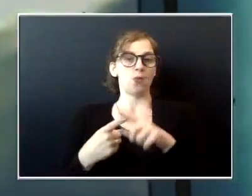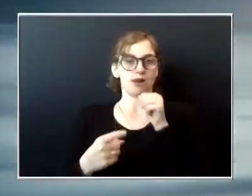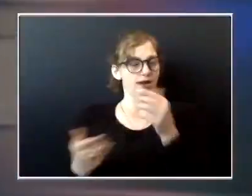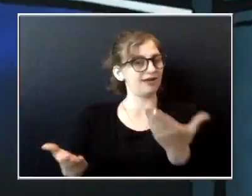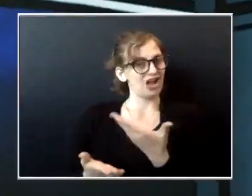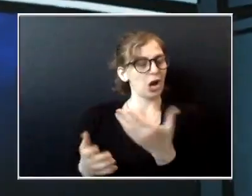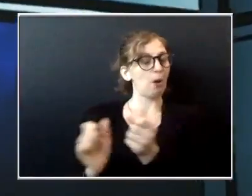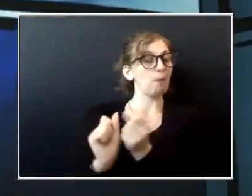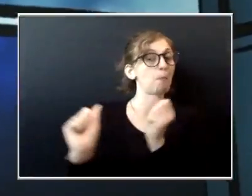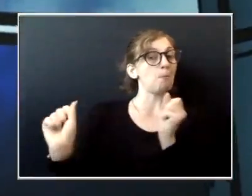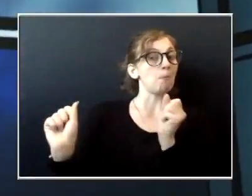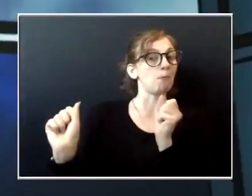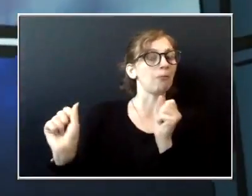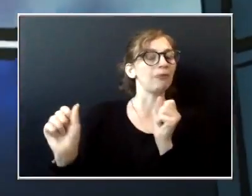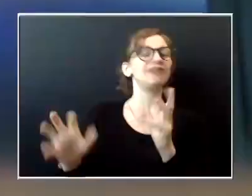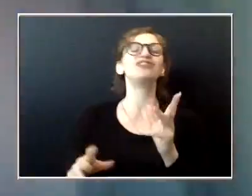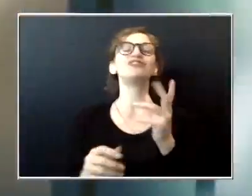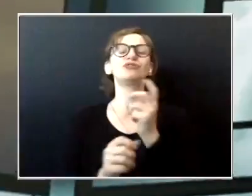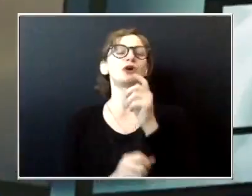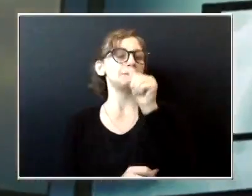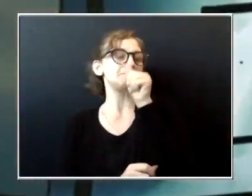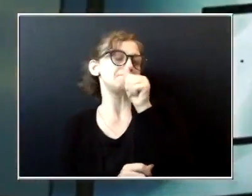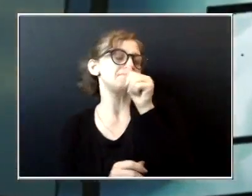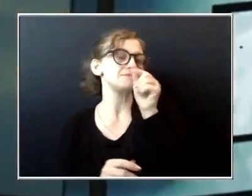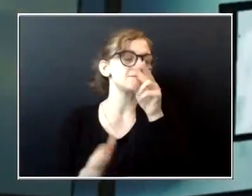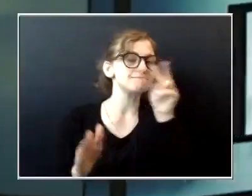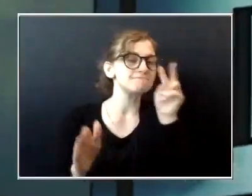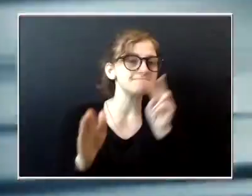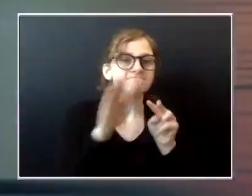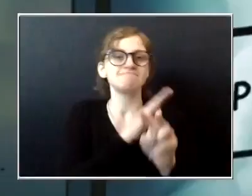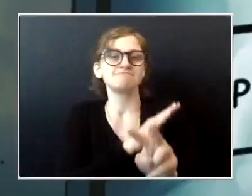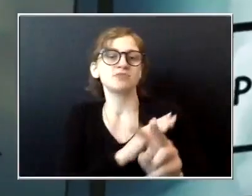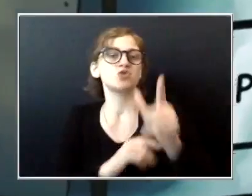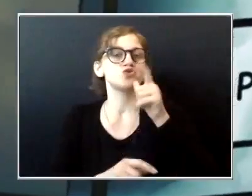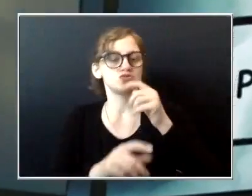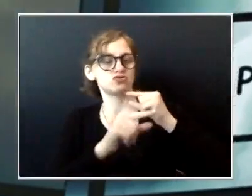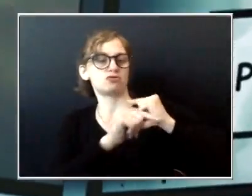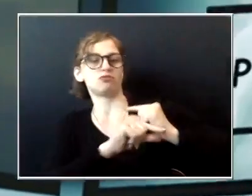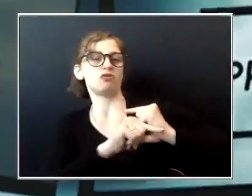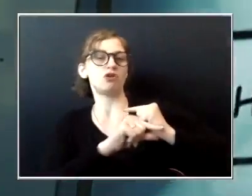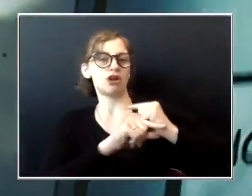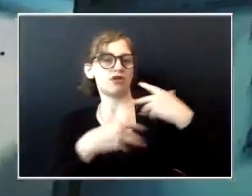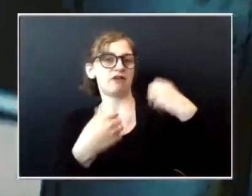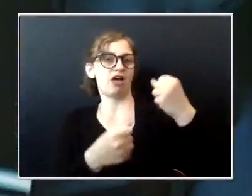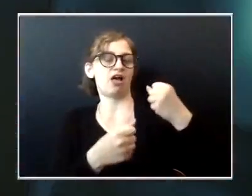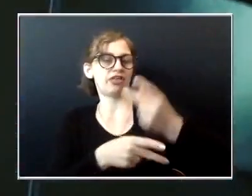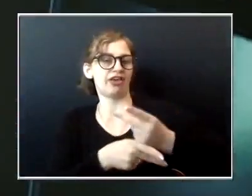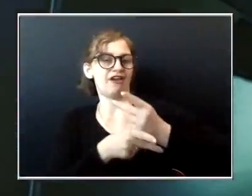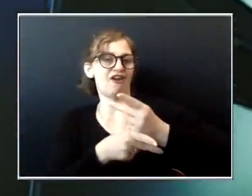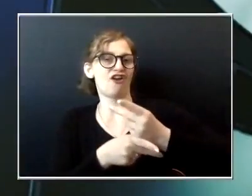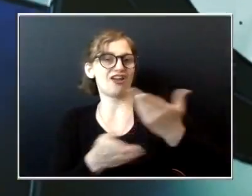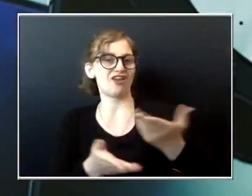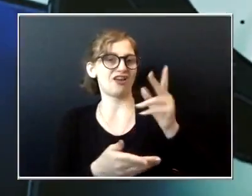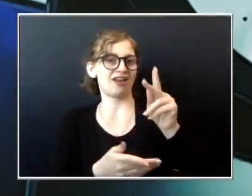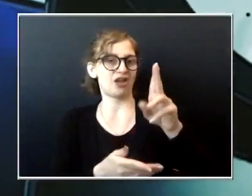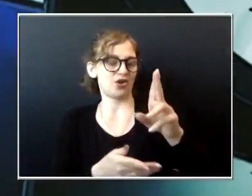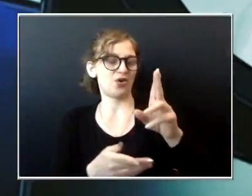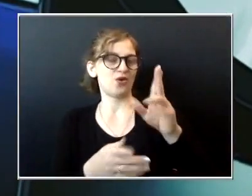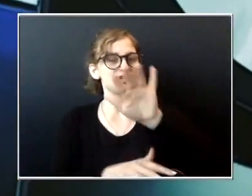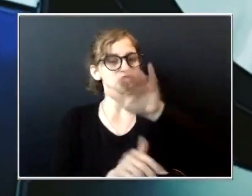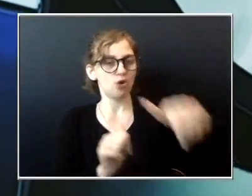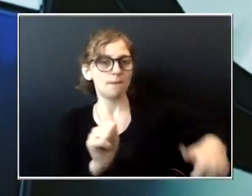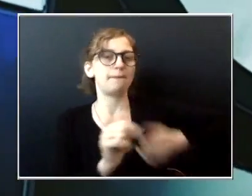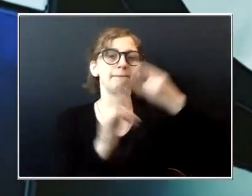for a secret look into the guardians of healthcare at the University of Kansas Health System. Let's go behind